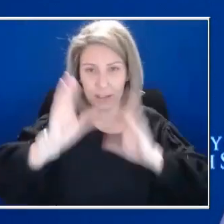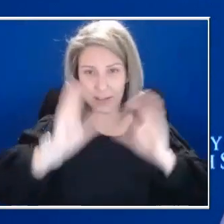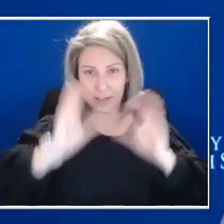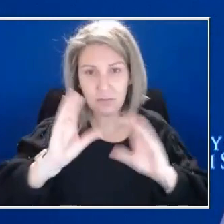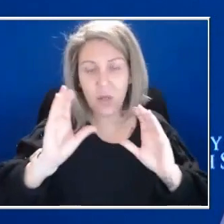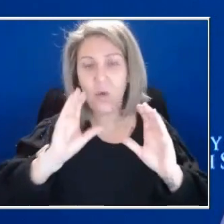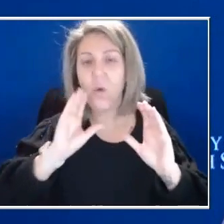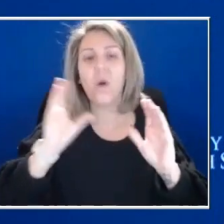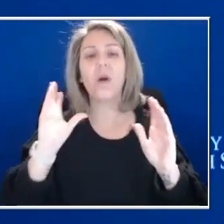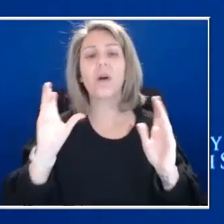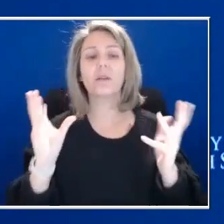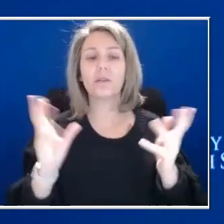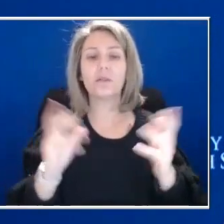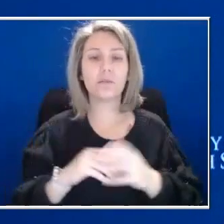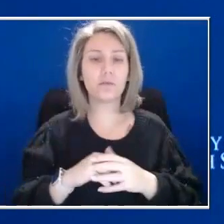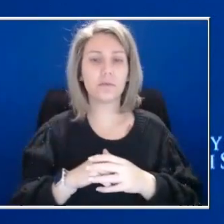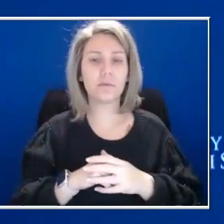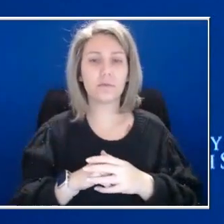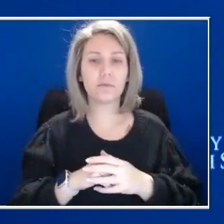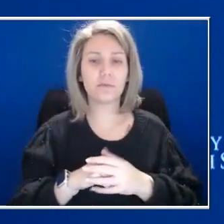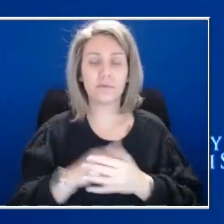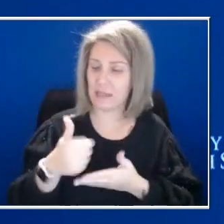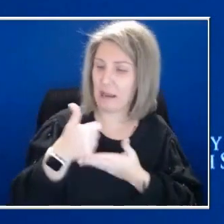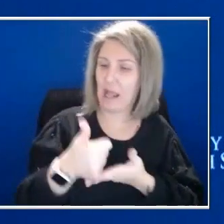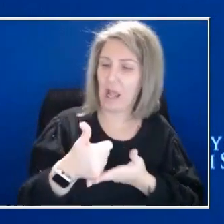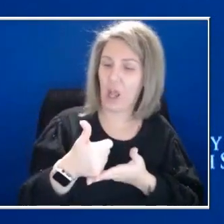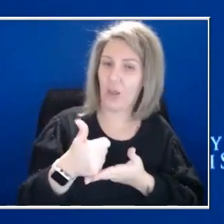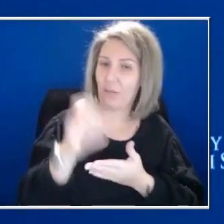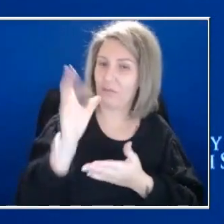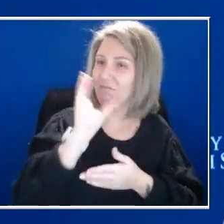and kind of help explore those other